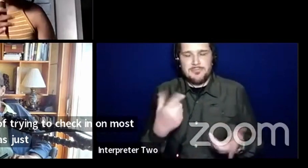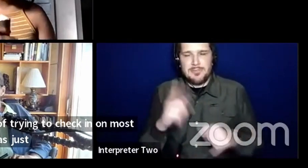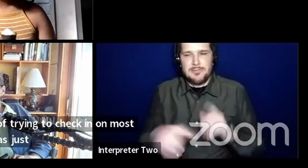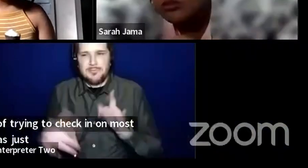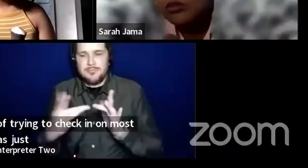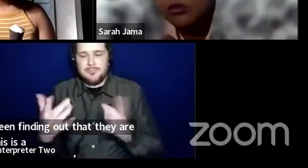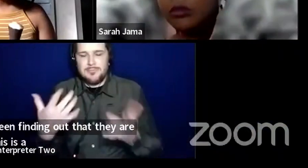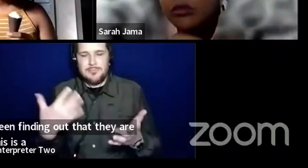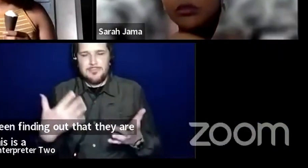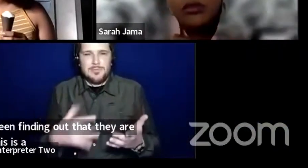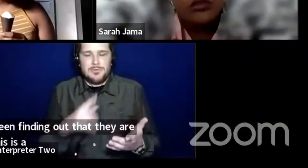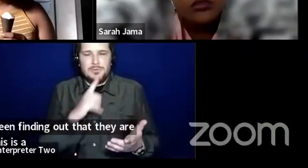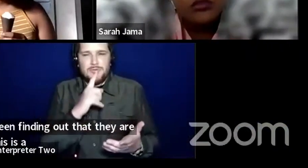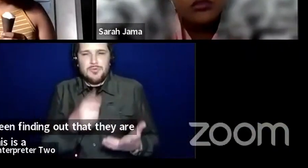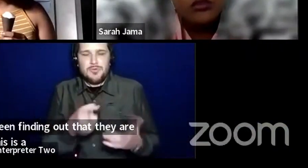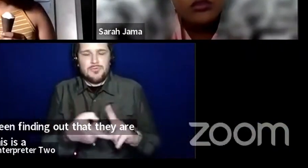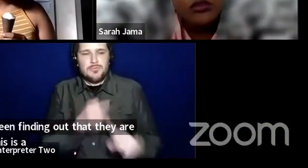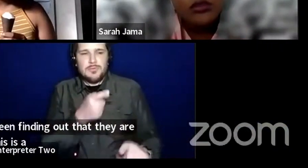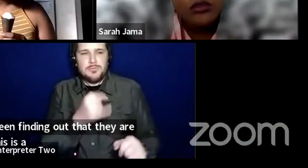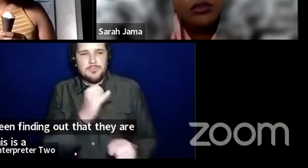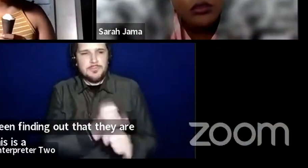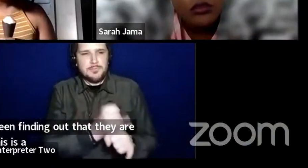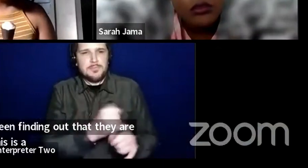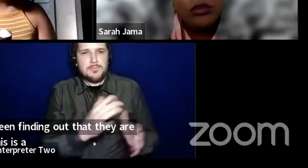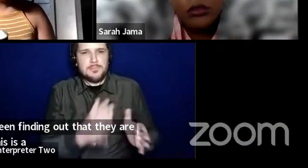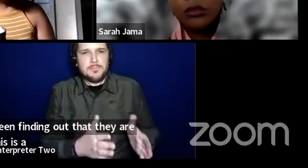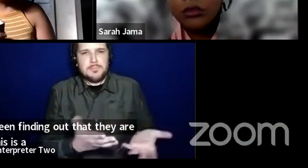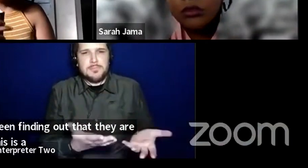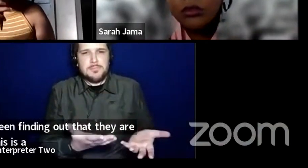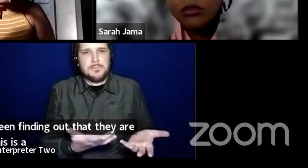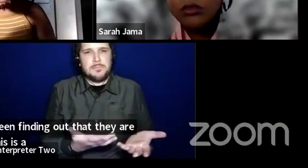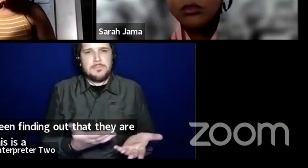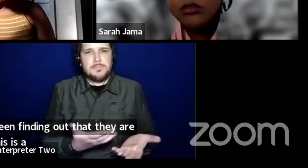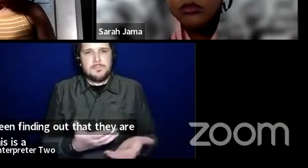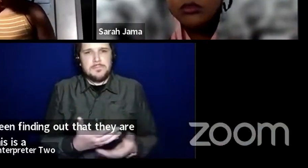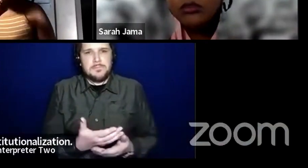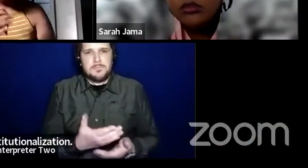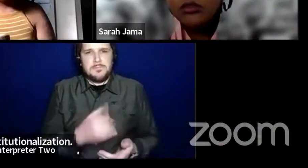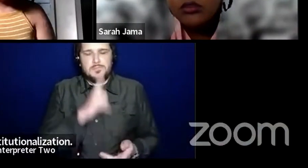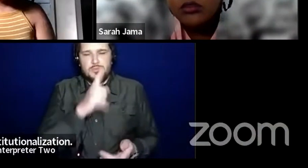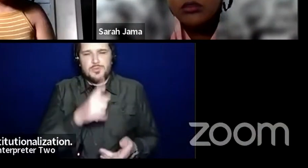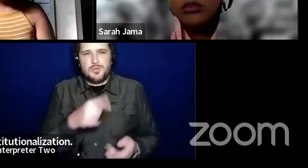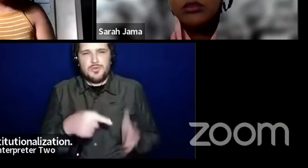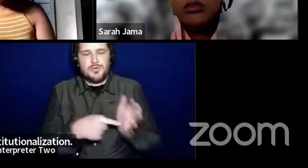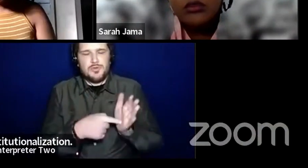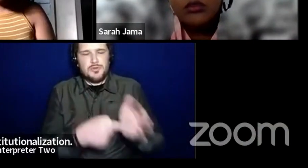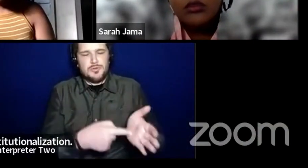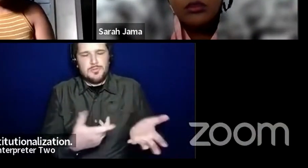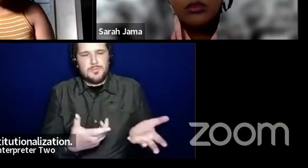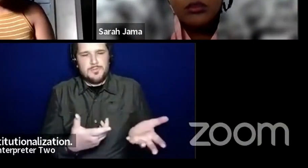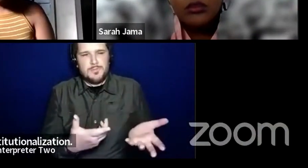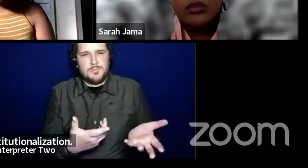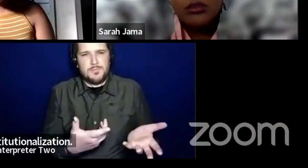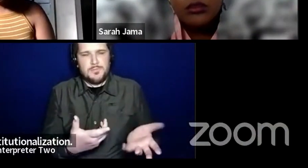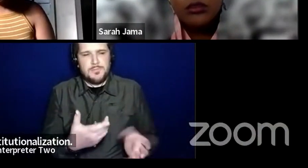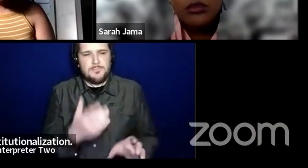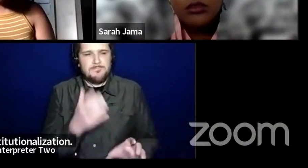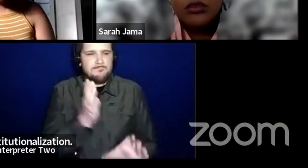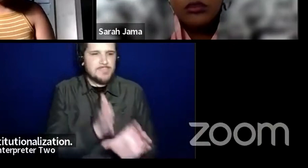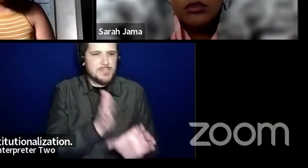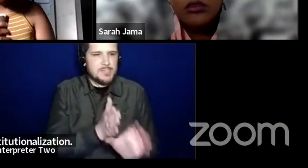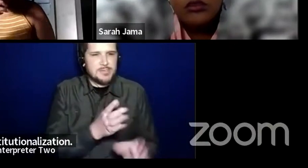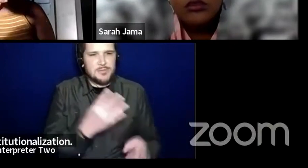institutionalization. And I think it's really exposes this when we look at psychiatric incarceration and we look